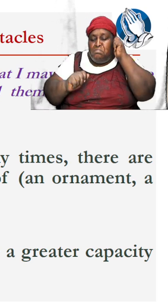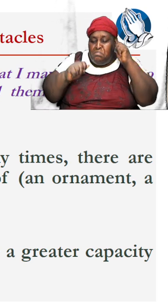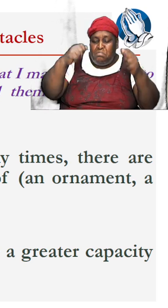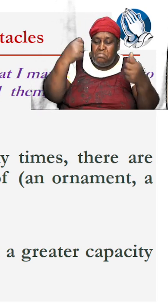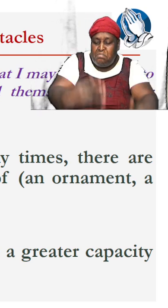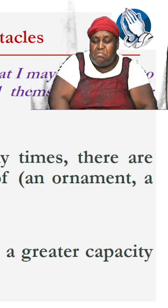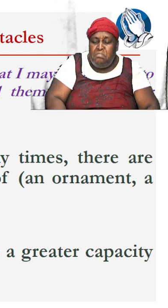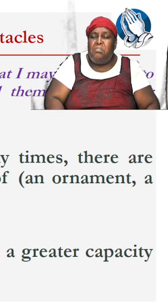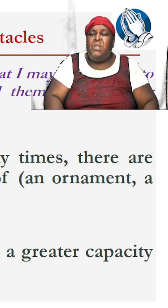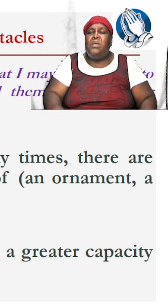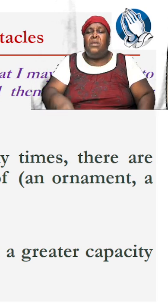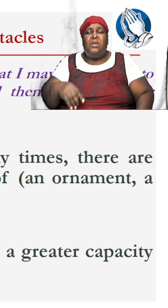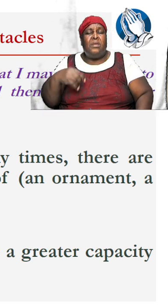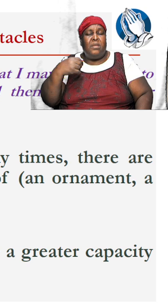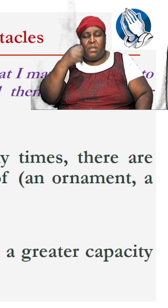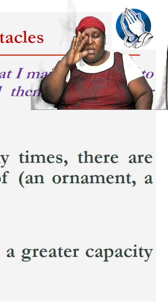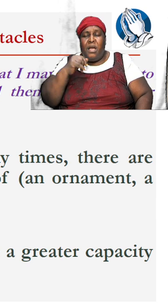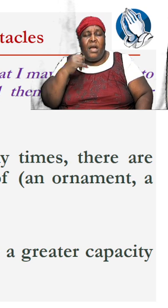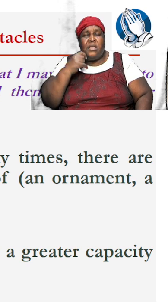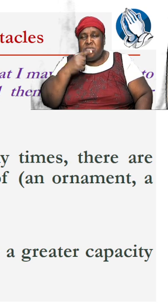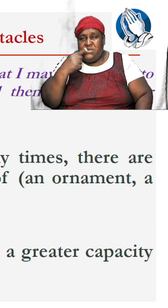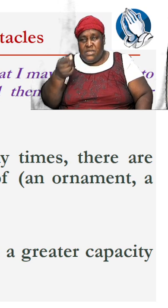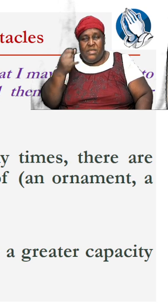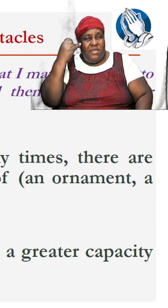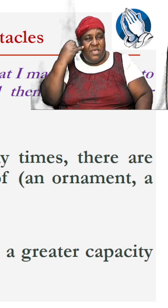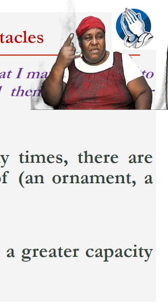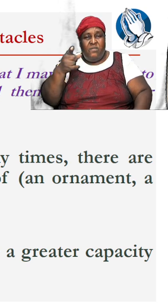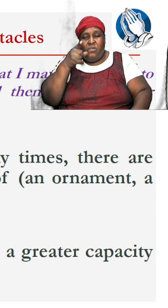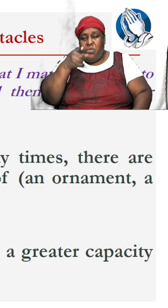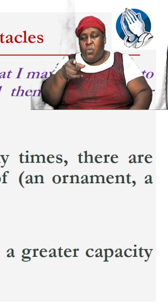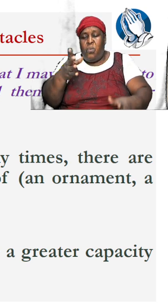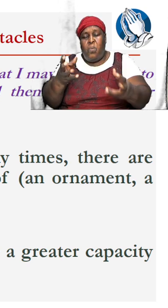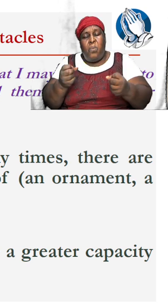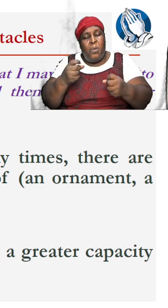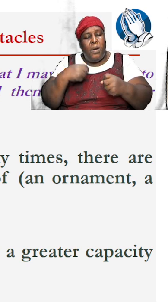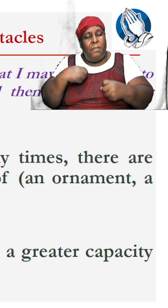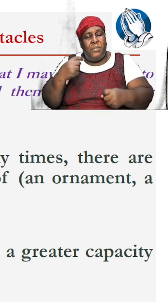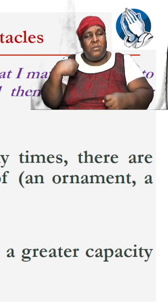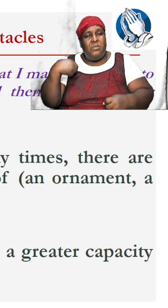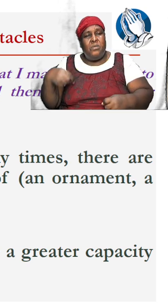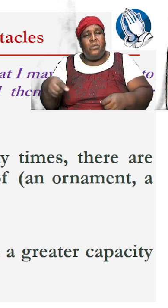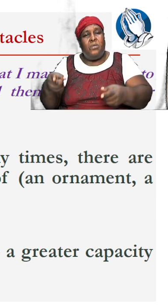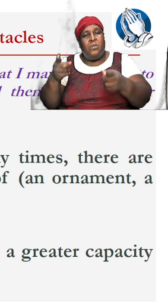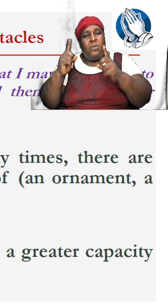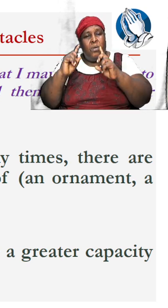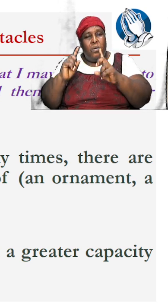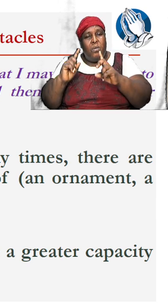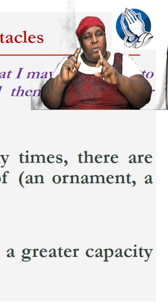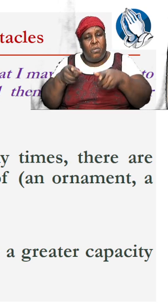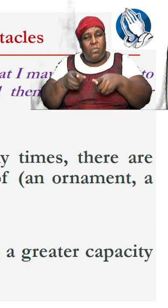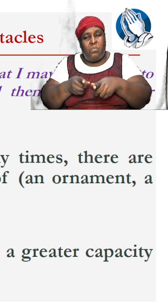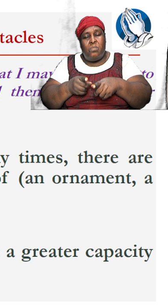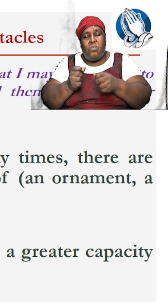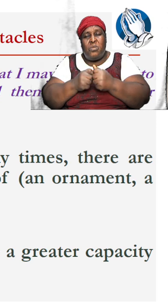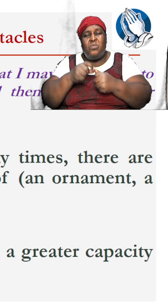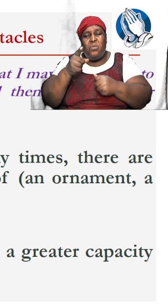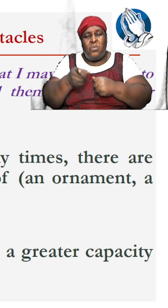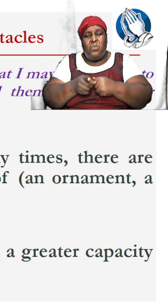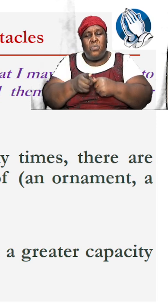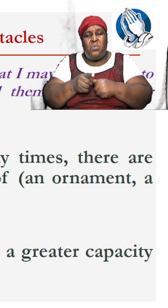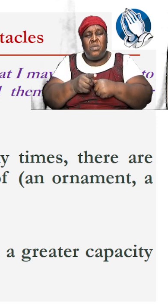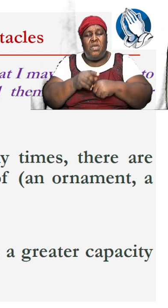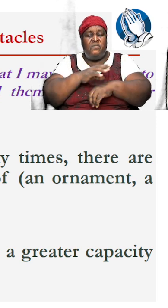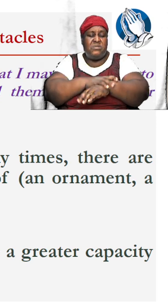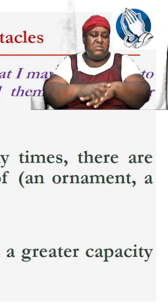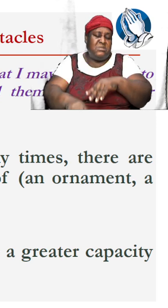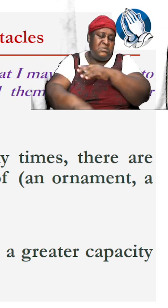to want me to come, tell Israel to strip themselves of their ornament by the Mount Horeb. So we've seen